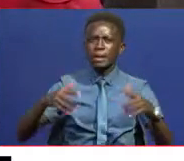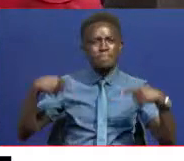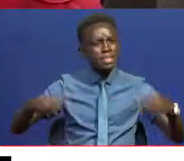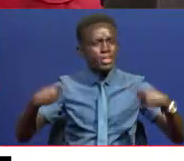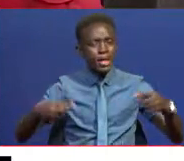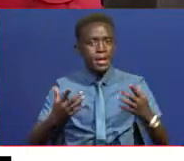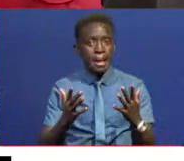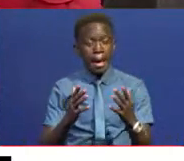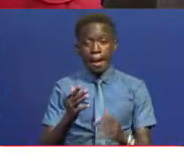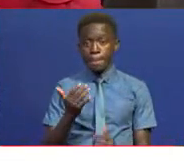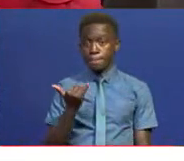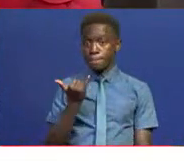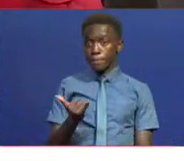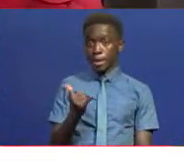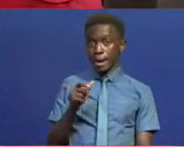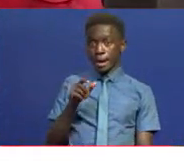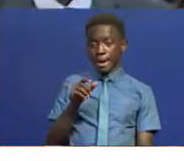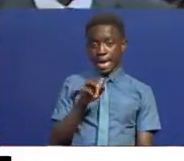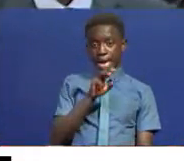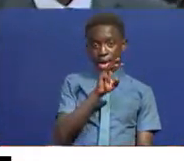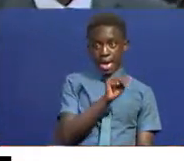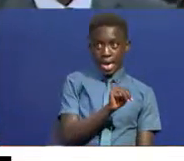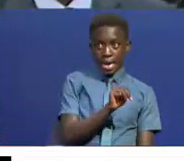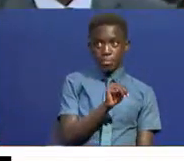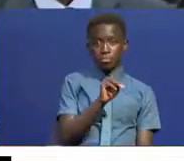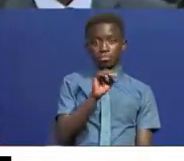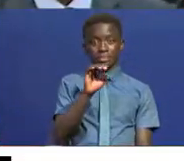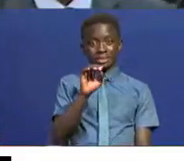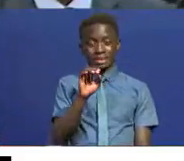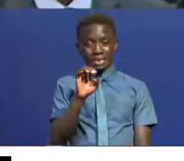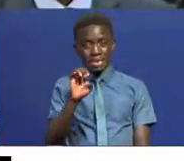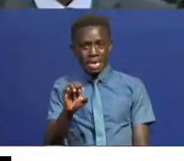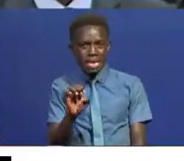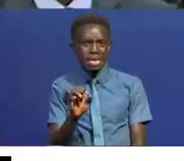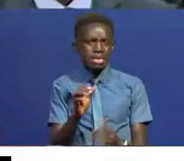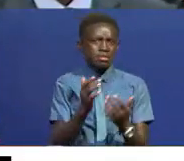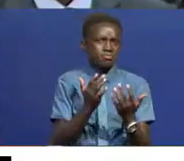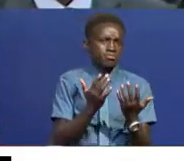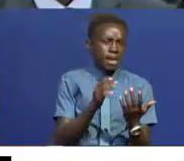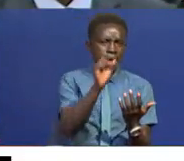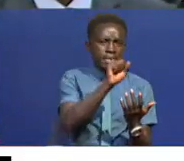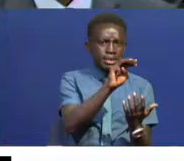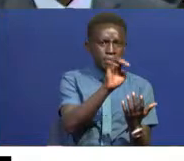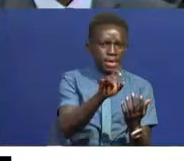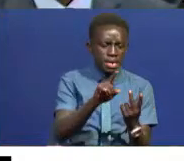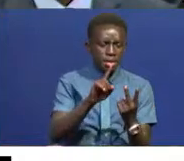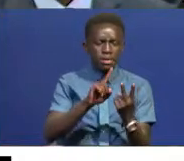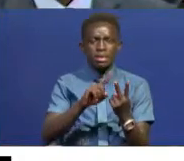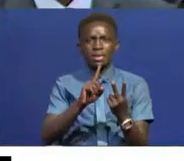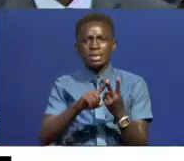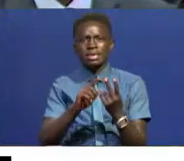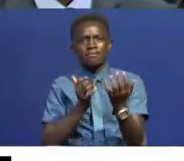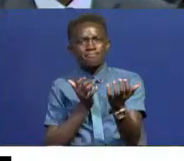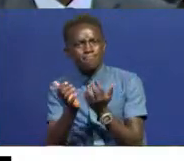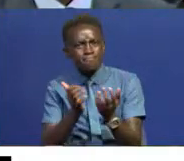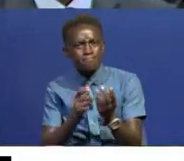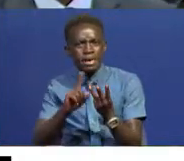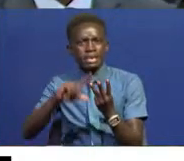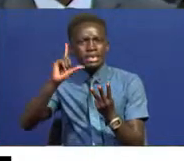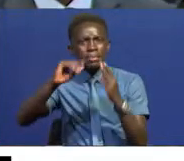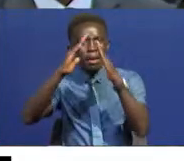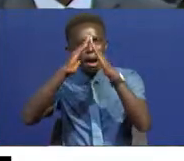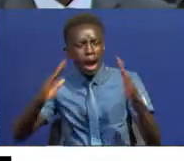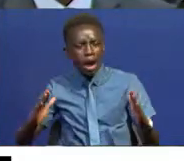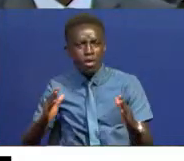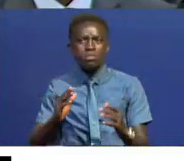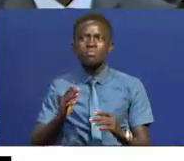enterprise, universal health care, affordable housing, and the digital and creative economy require